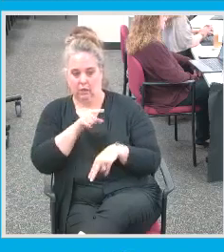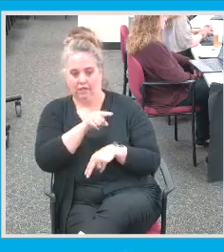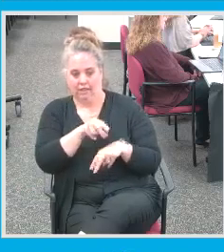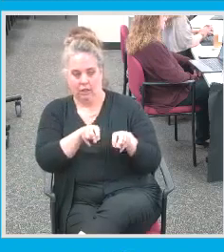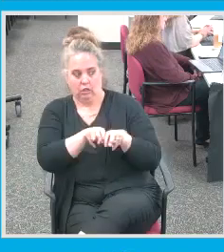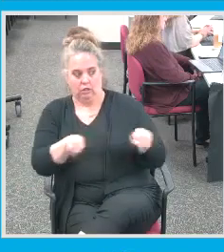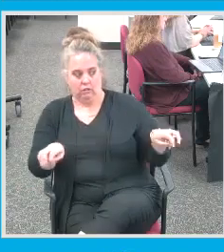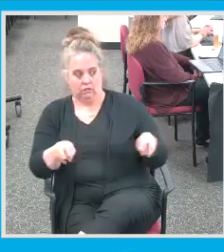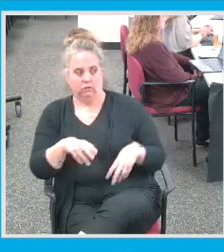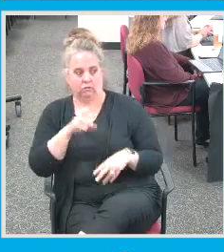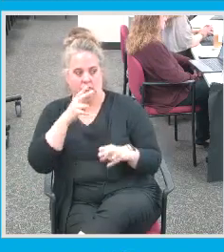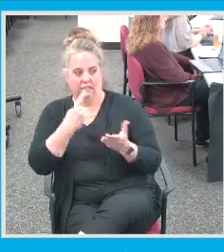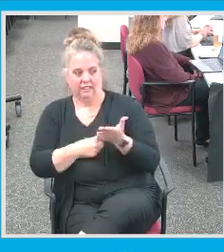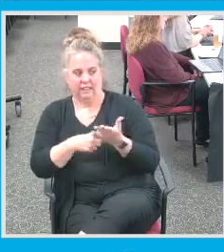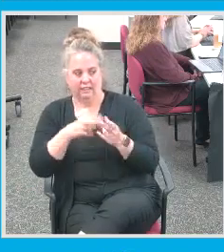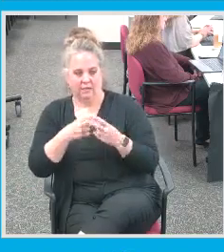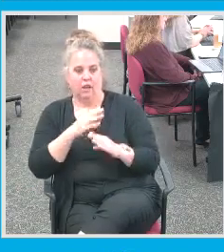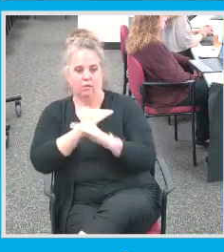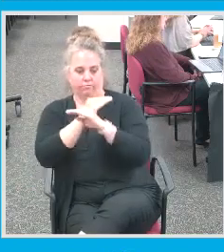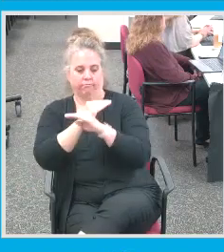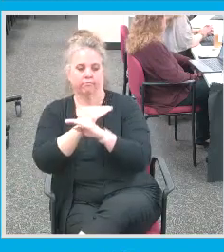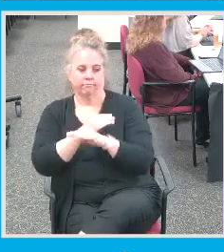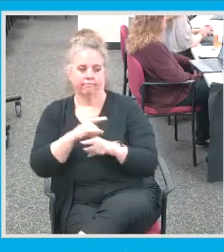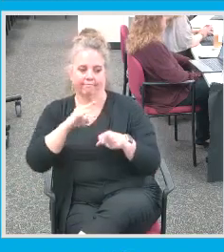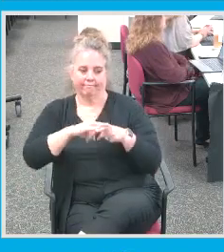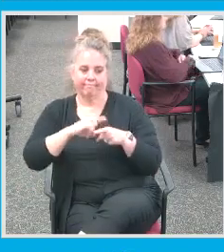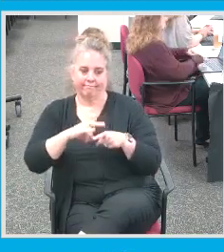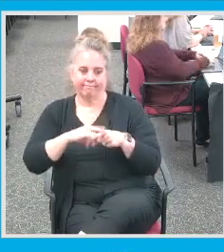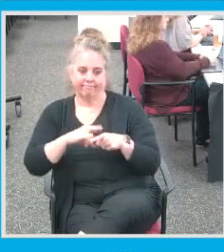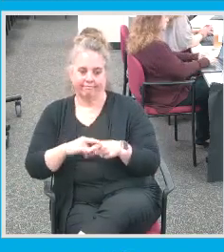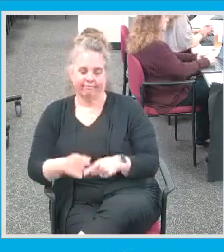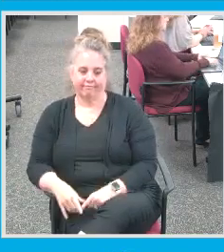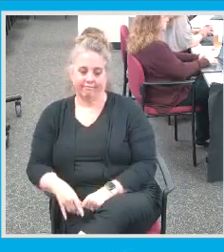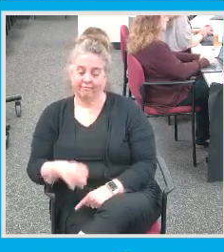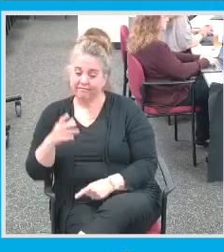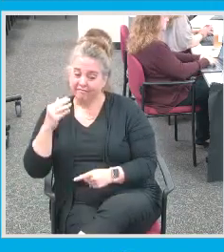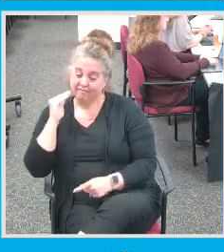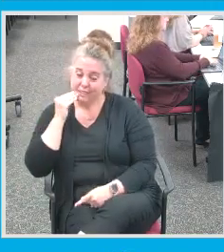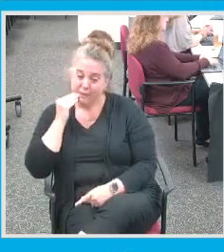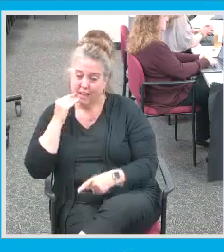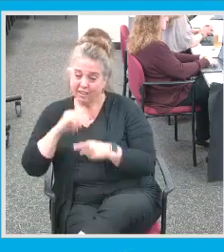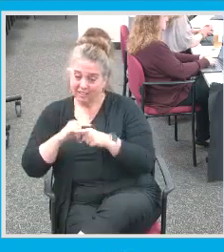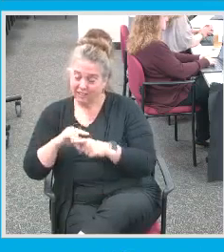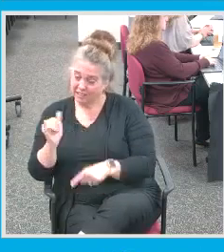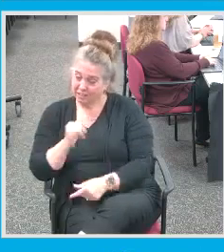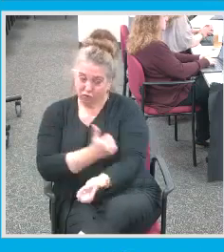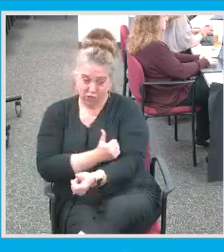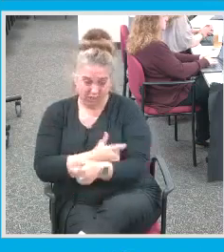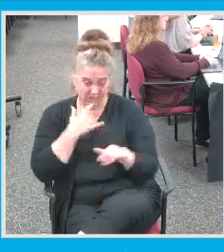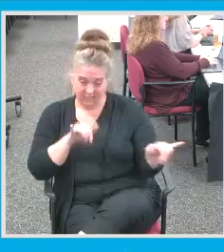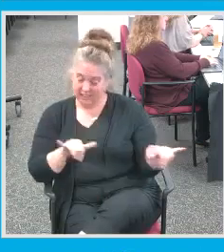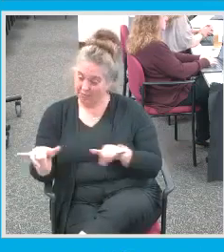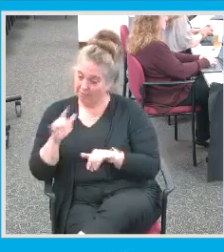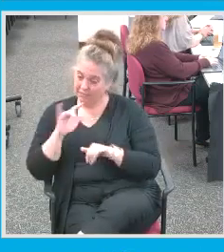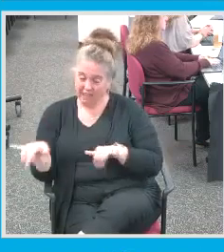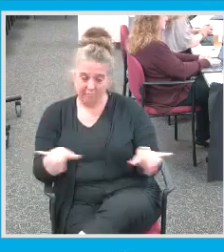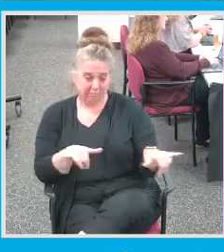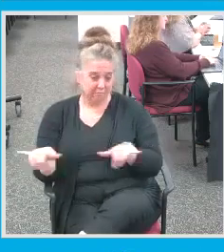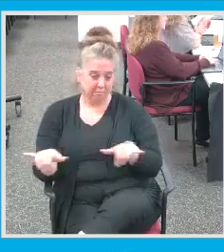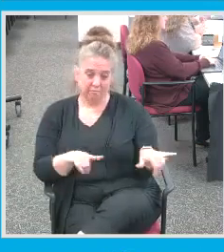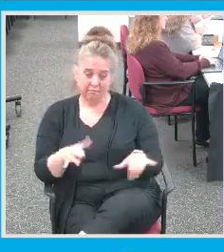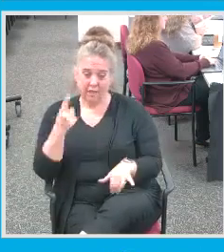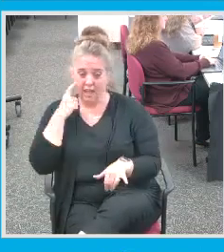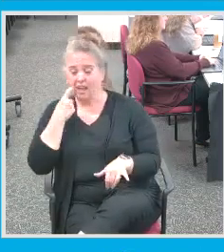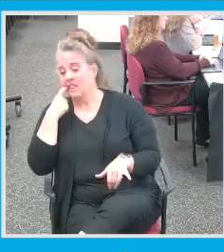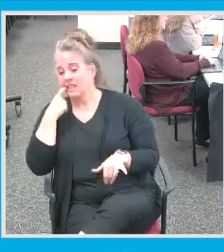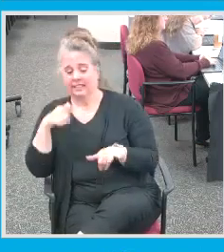prevention of tobacco, because that's a drug too, nicotine. And so we'll have an opportunity, and I know that they'll do a great job. And